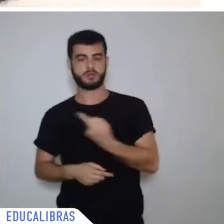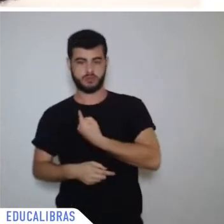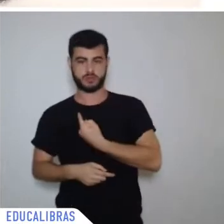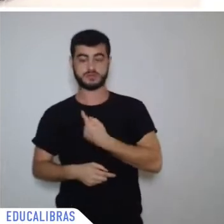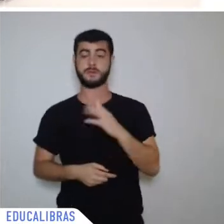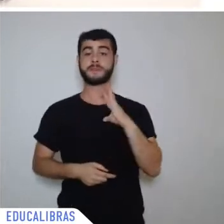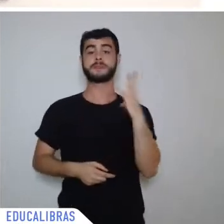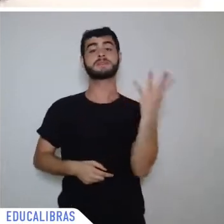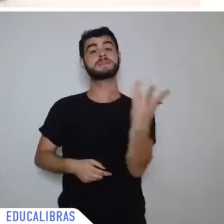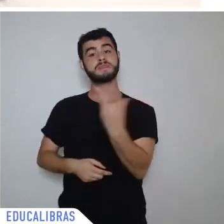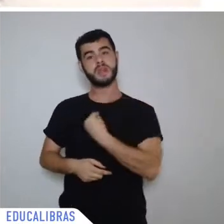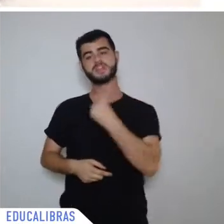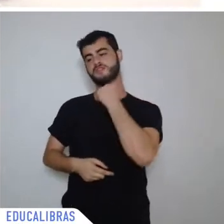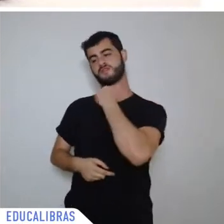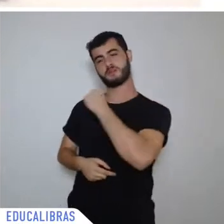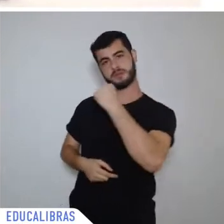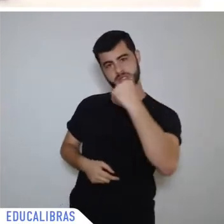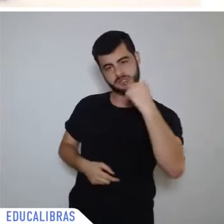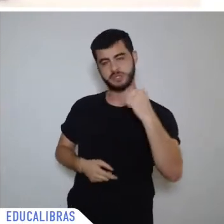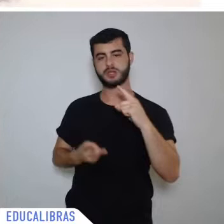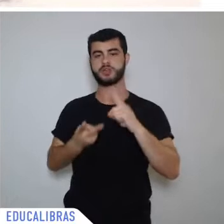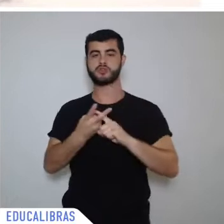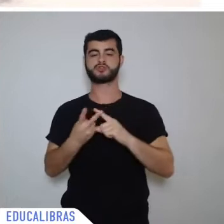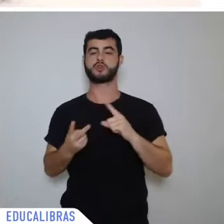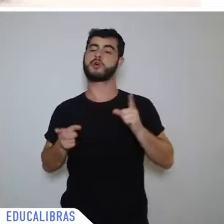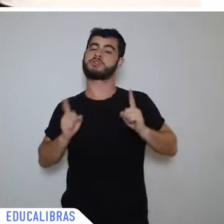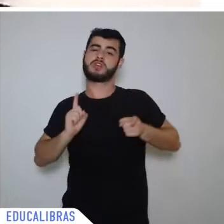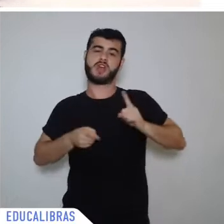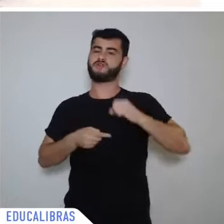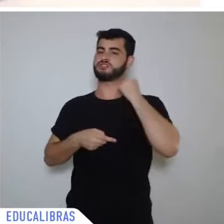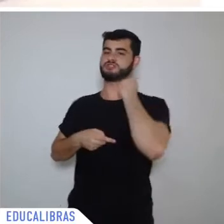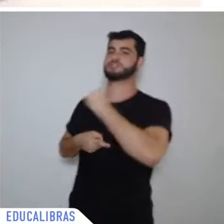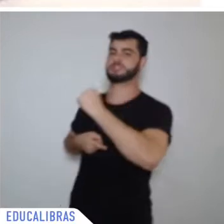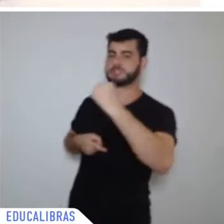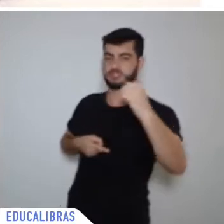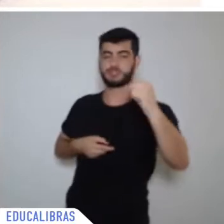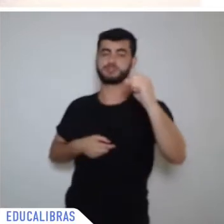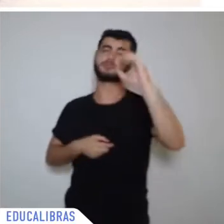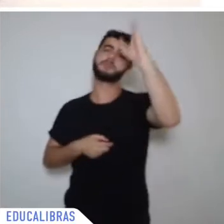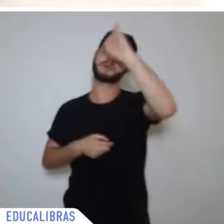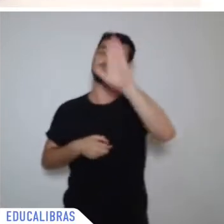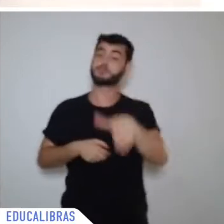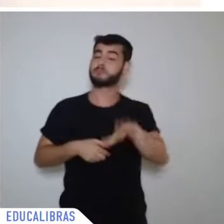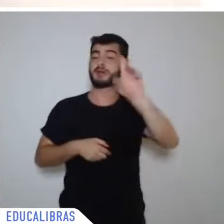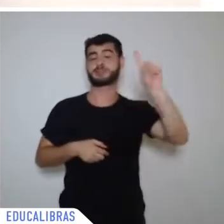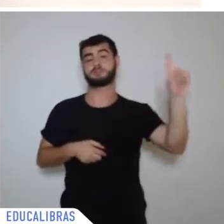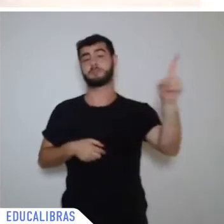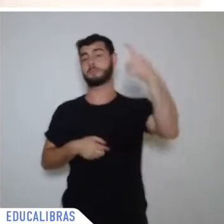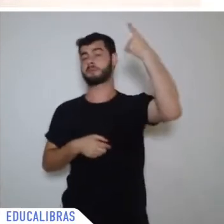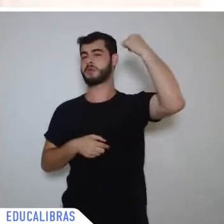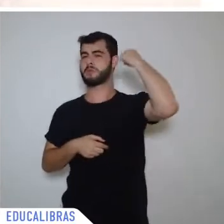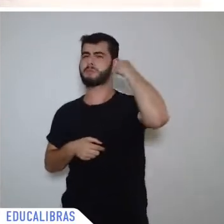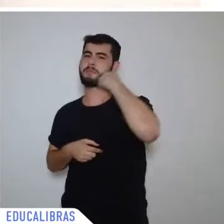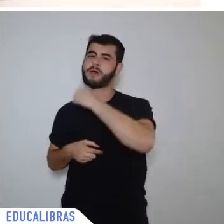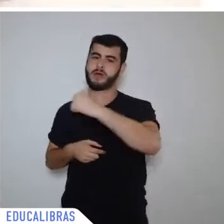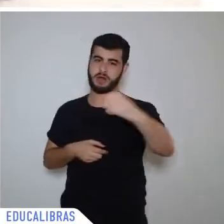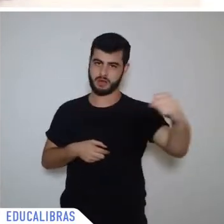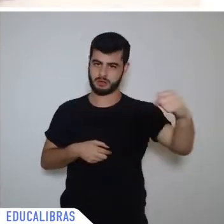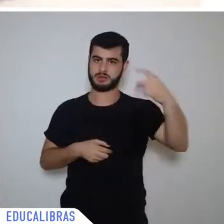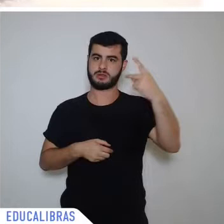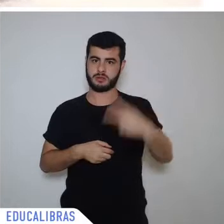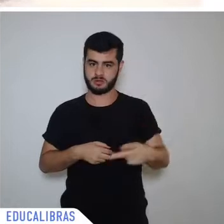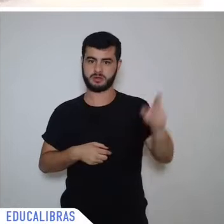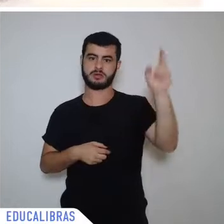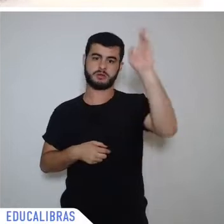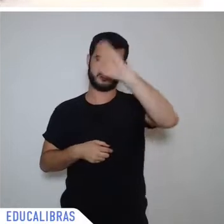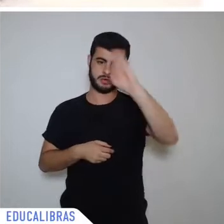defending some of the sectors that are always putting our lives at risk. So in a place, in the country that